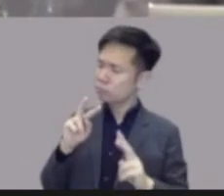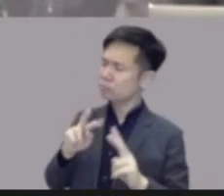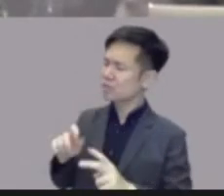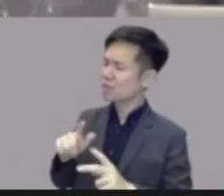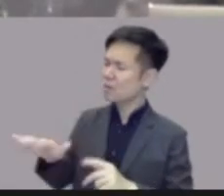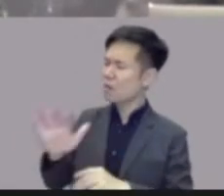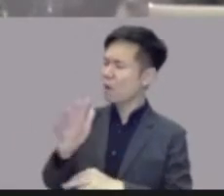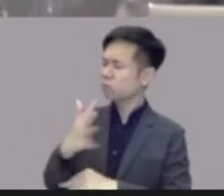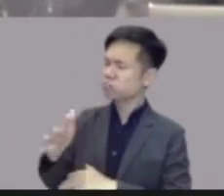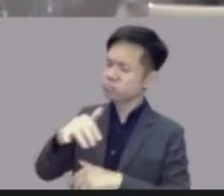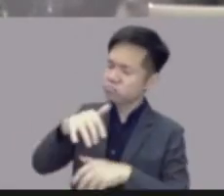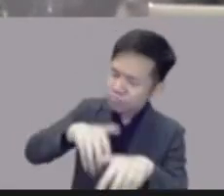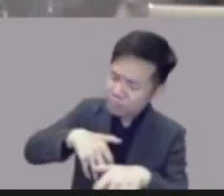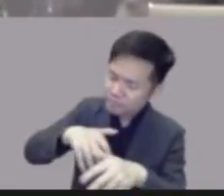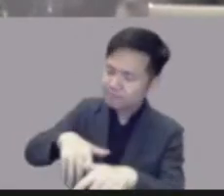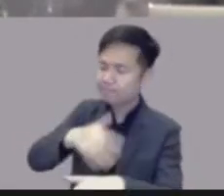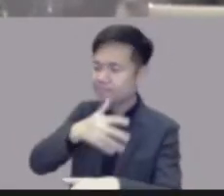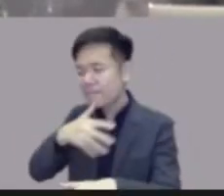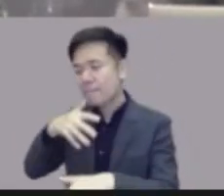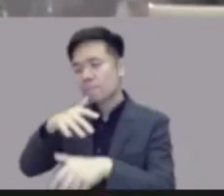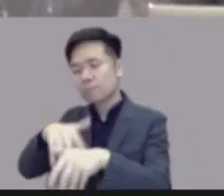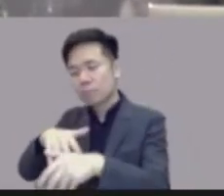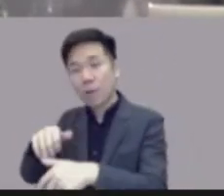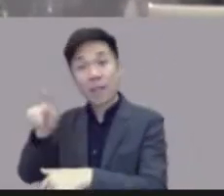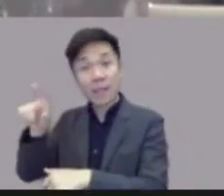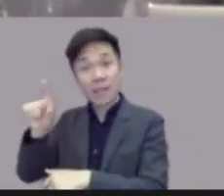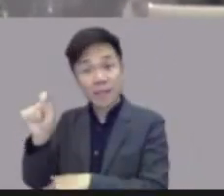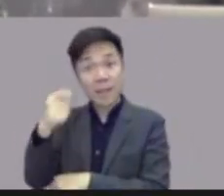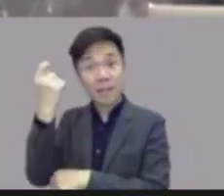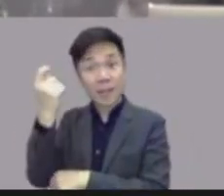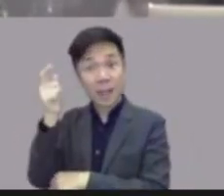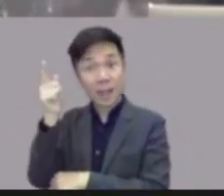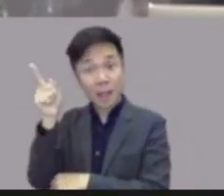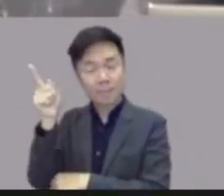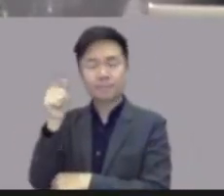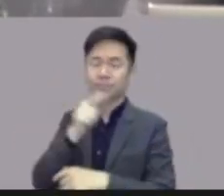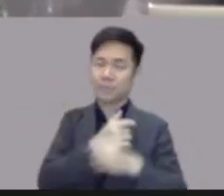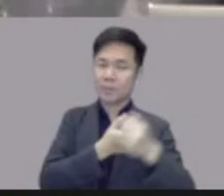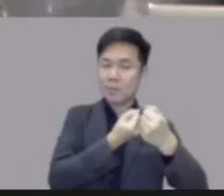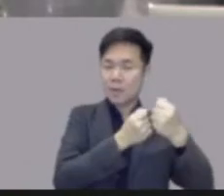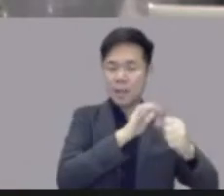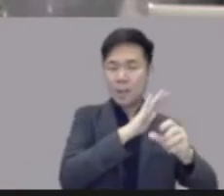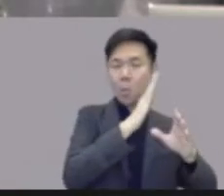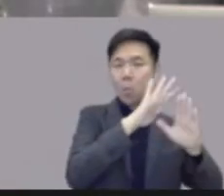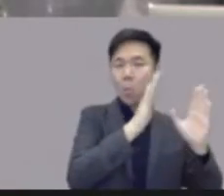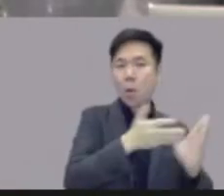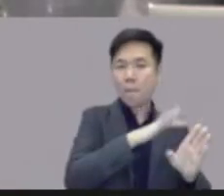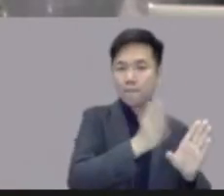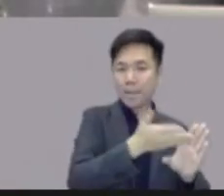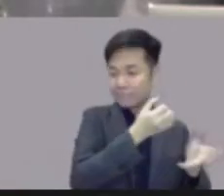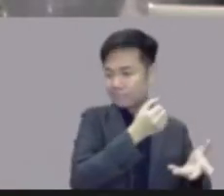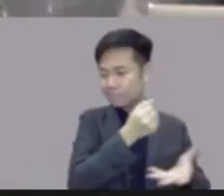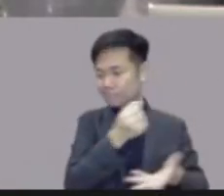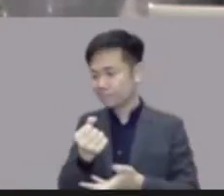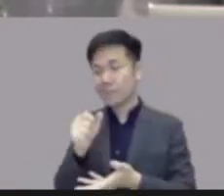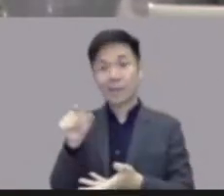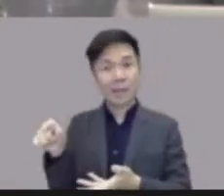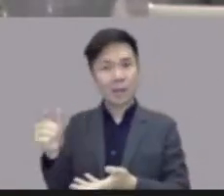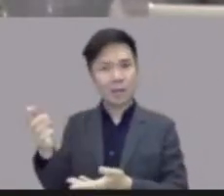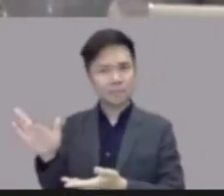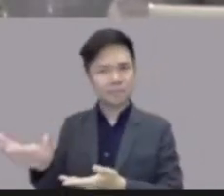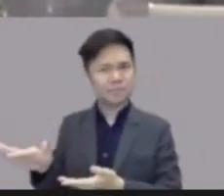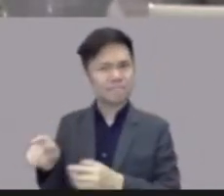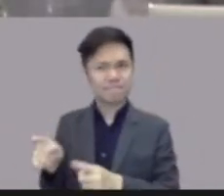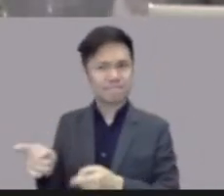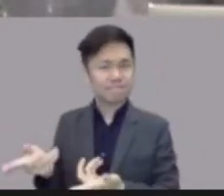carbon project in Kenya promoted by World bank's biocarbon facility were deceived to give up